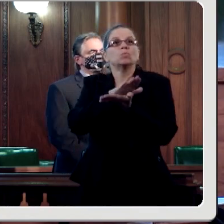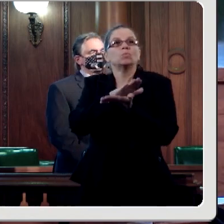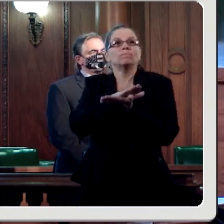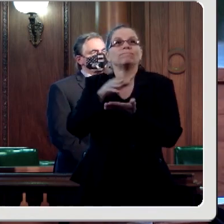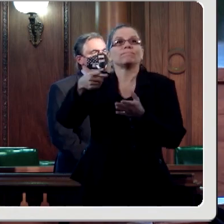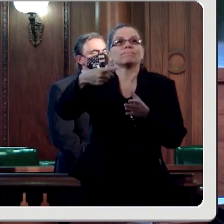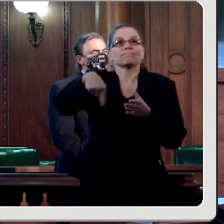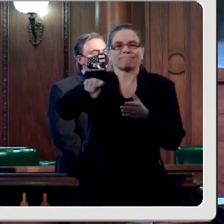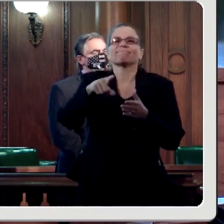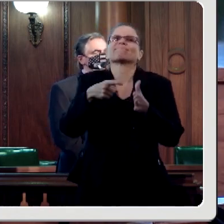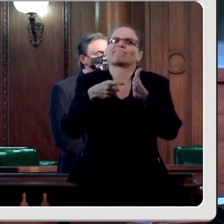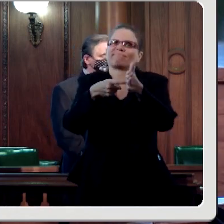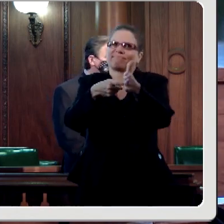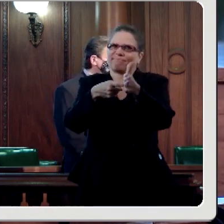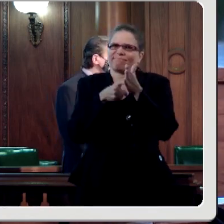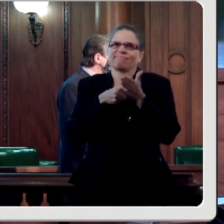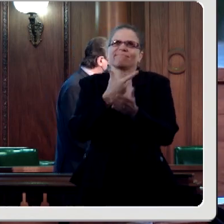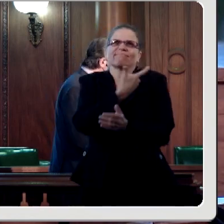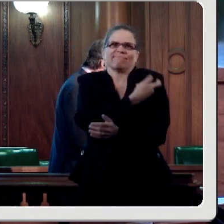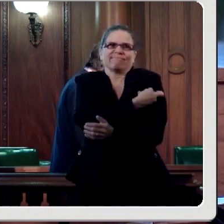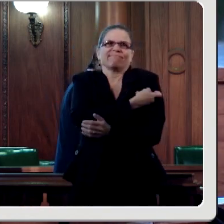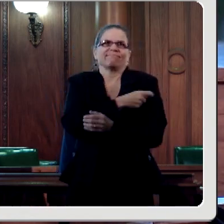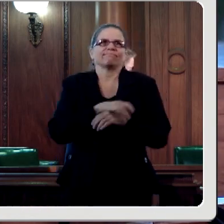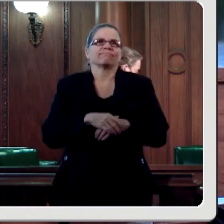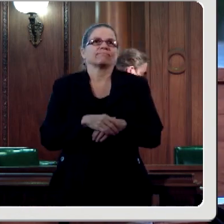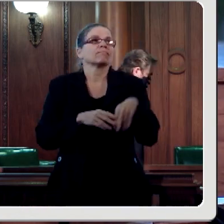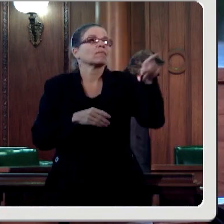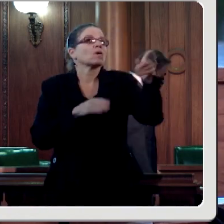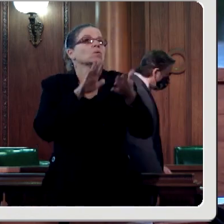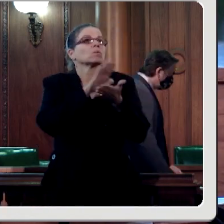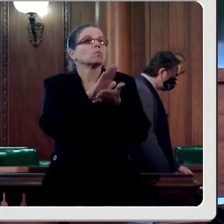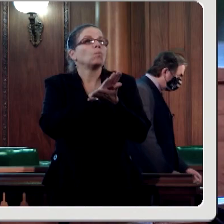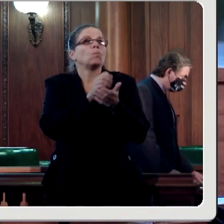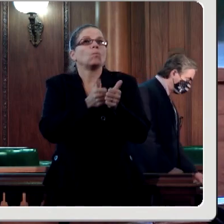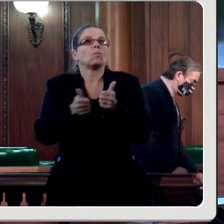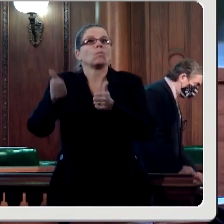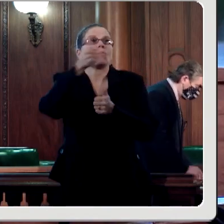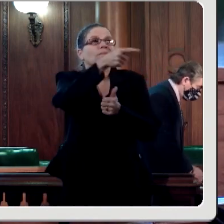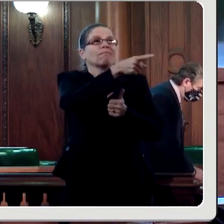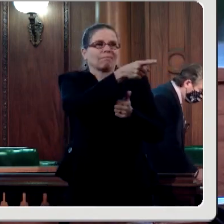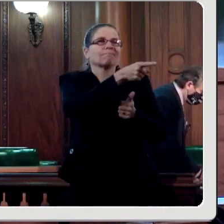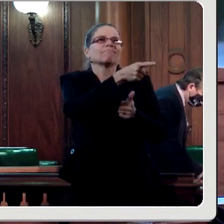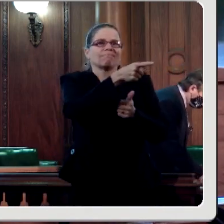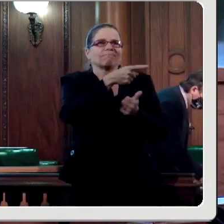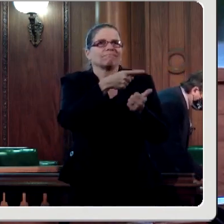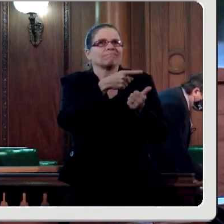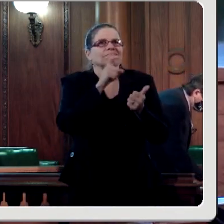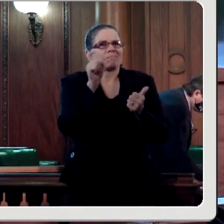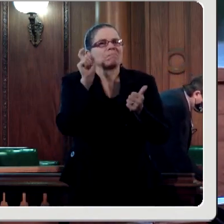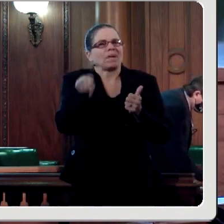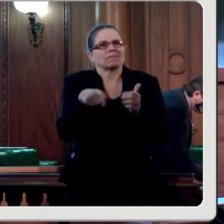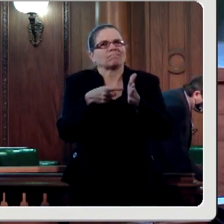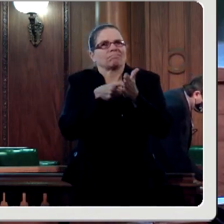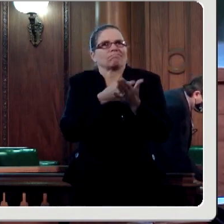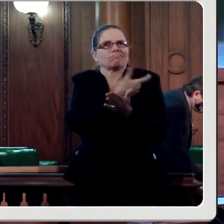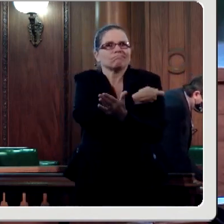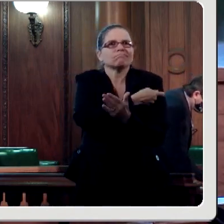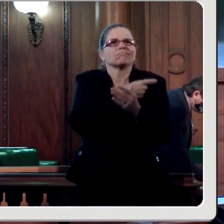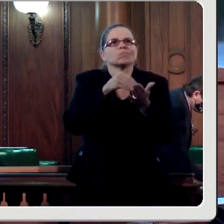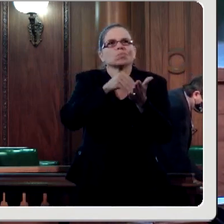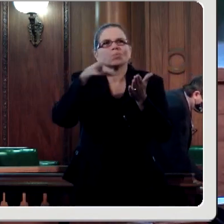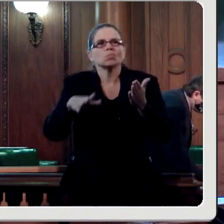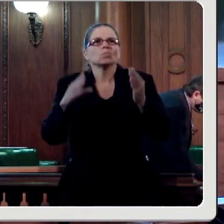doing that job to the degree possible, working with community partners. Travel orders.